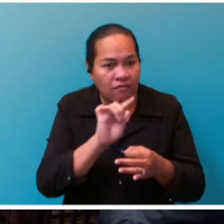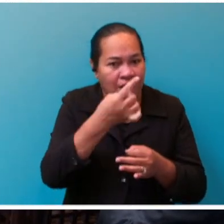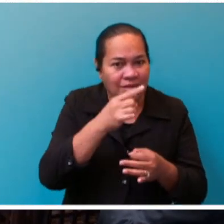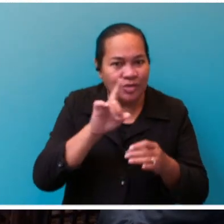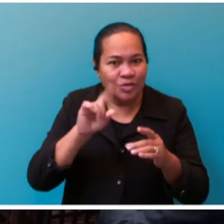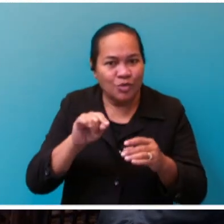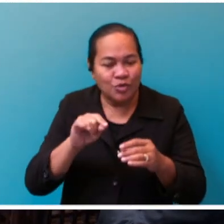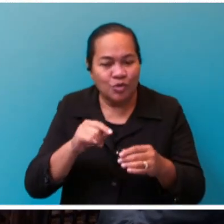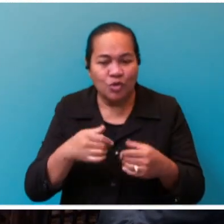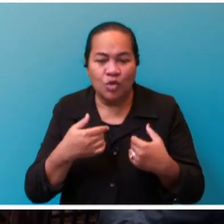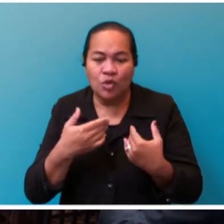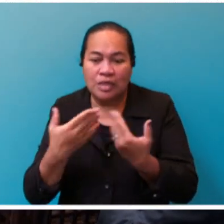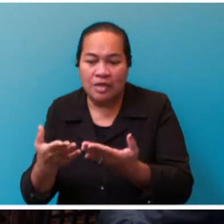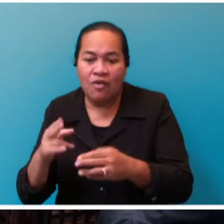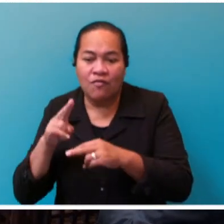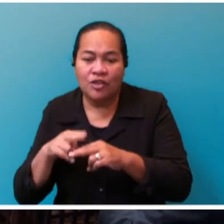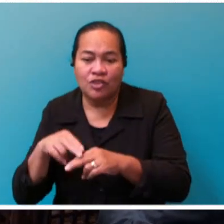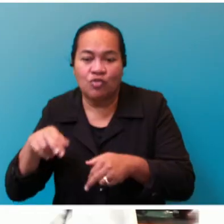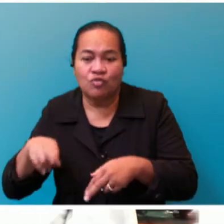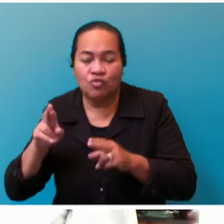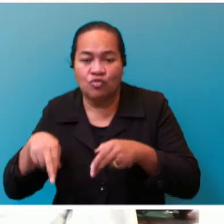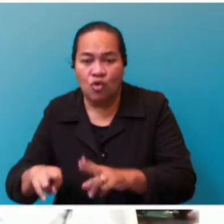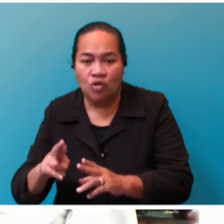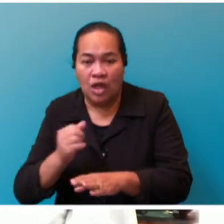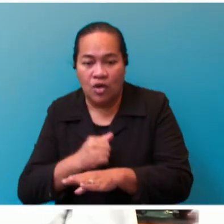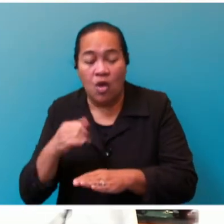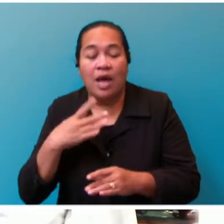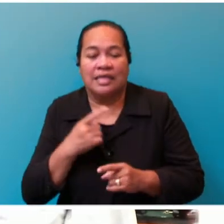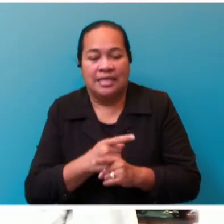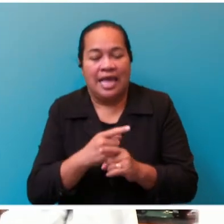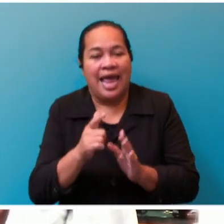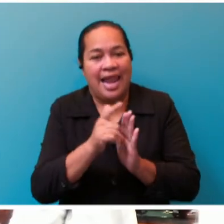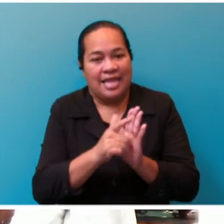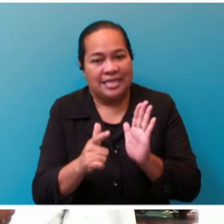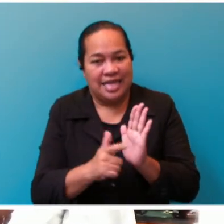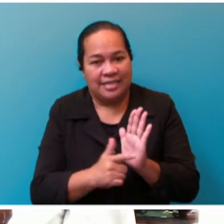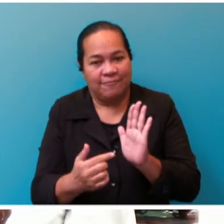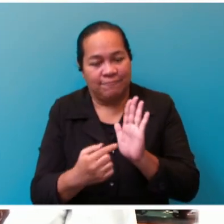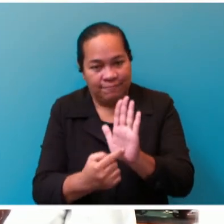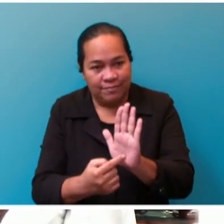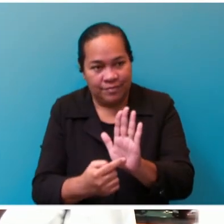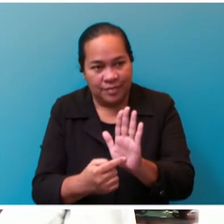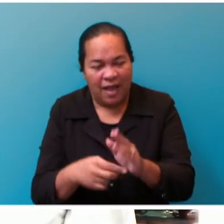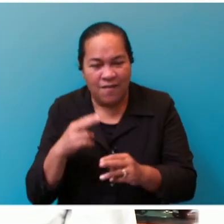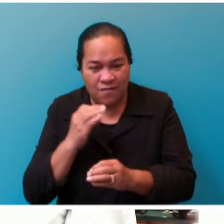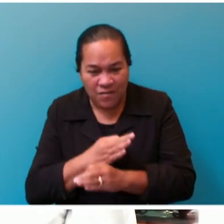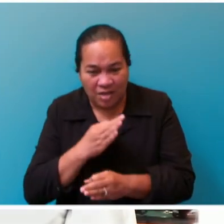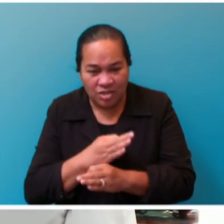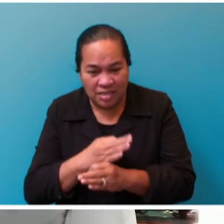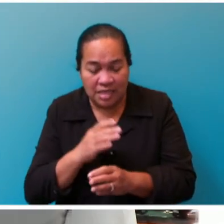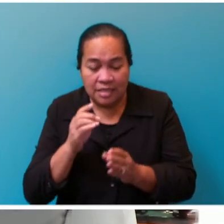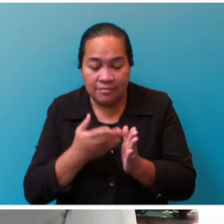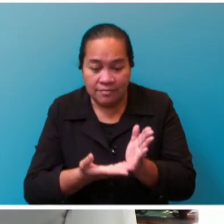is handled by the Fiji Roads Authority or the Public Works Department is guided by legislative mandates, functional distinctions, and the evolving